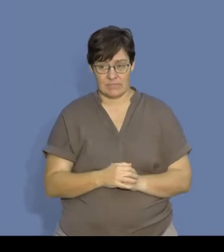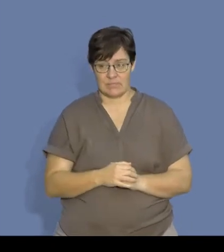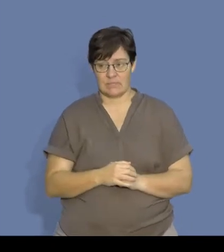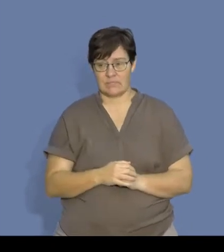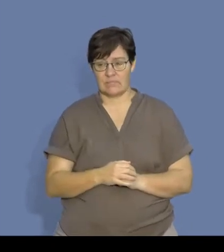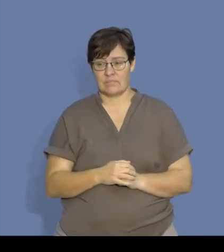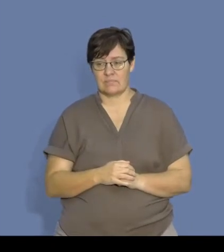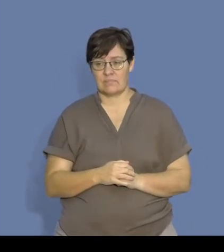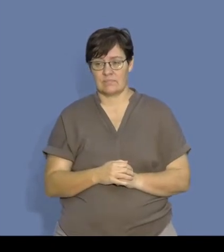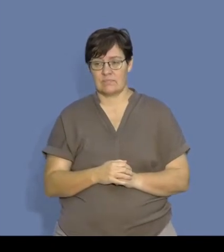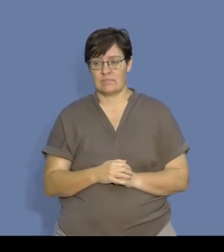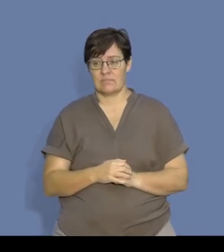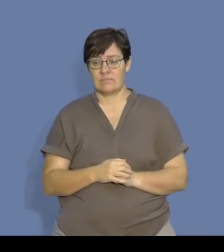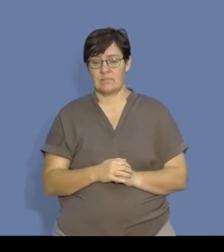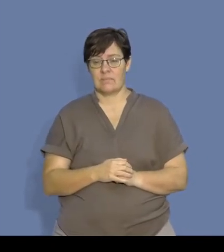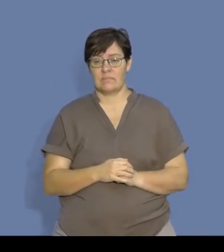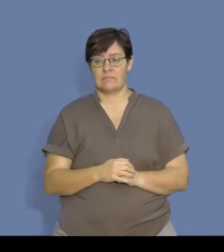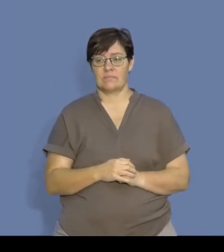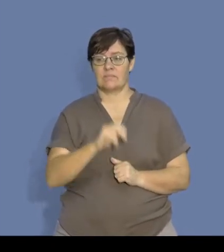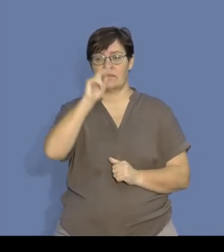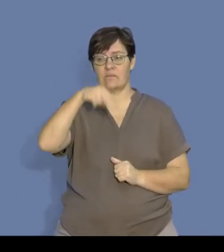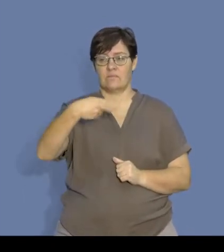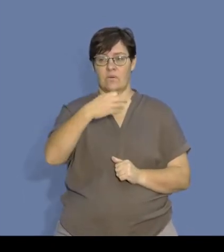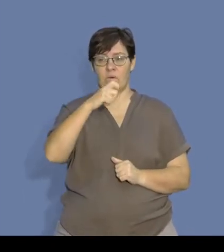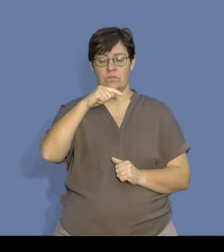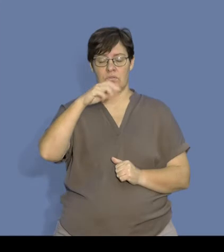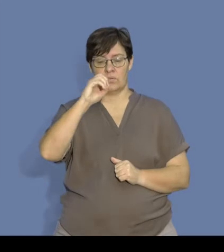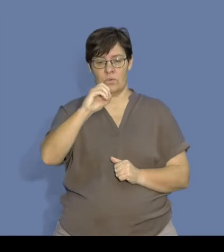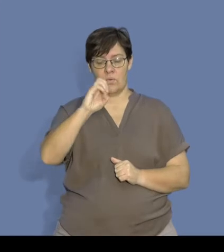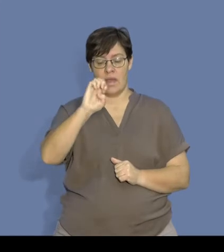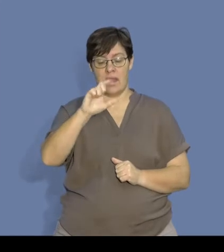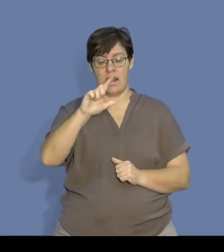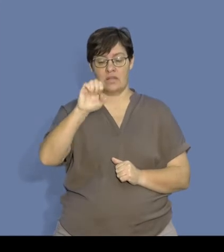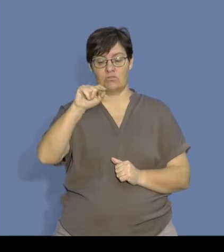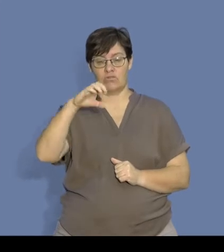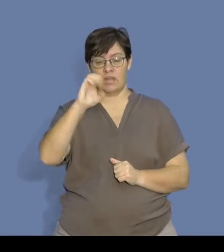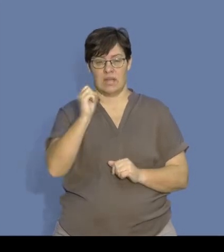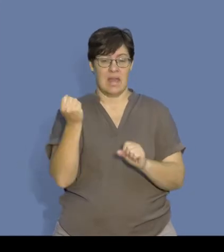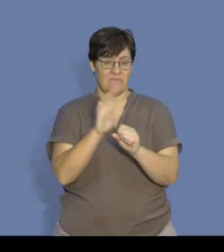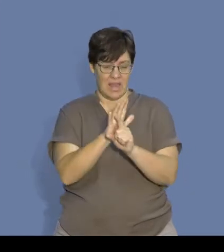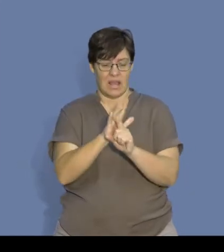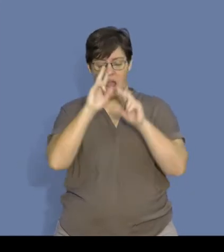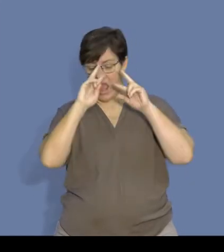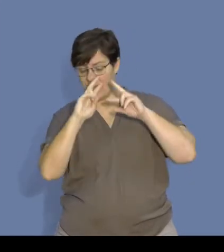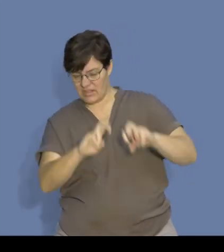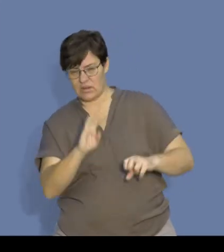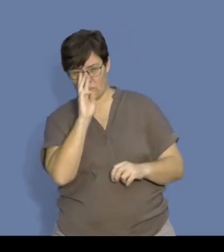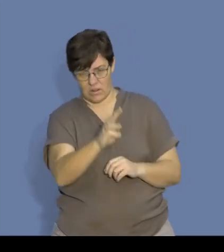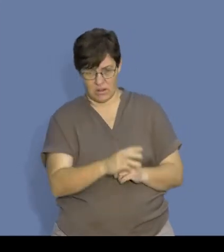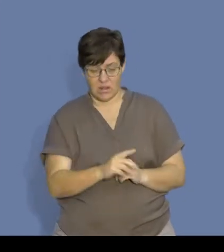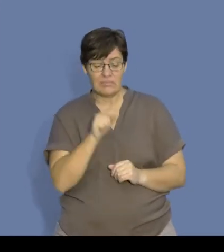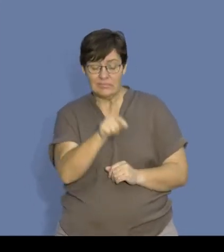So, the photoelectric effect is the process, and we're going to investigate this, so don't worry too much, that occurs